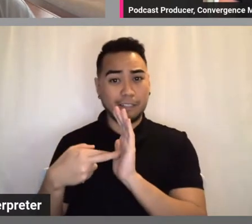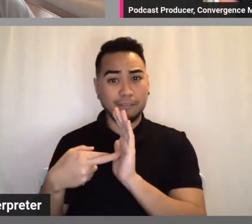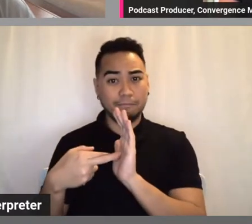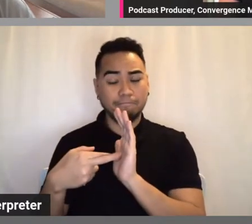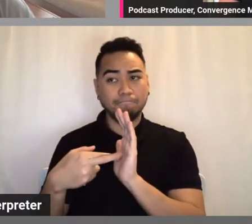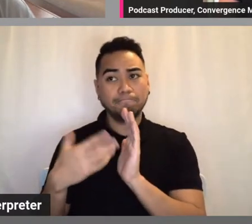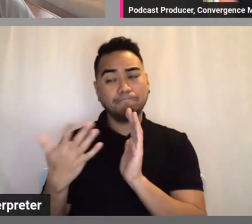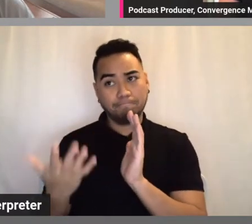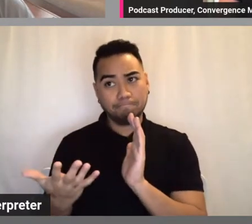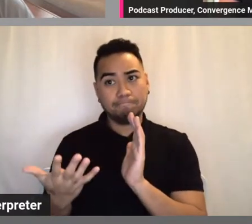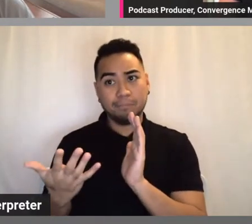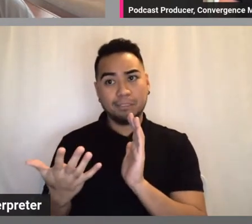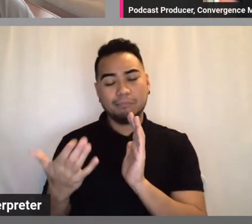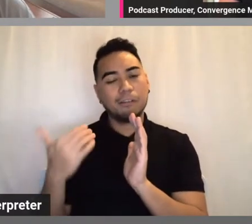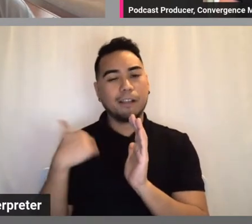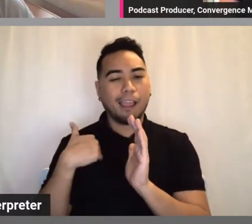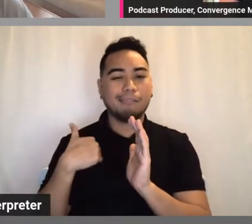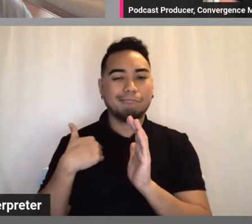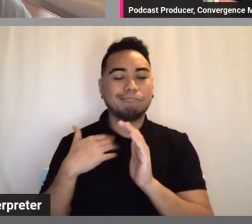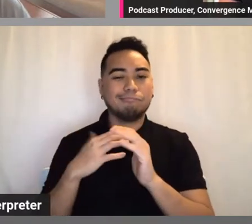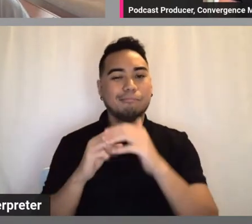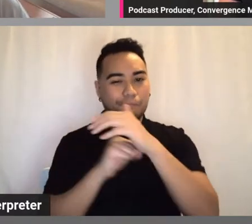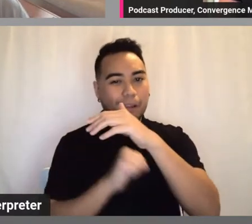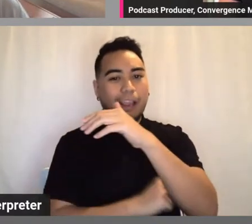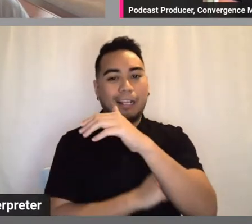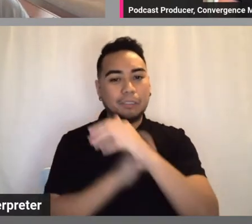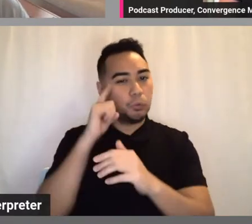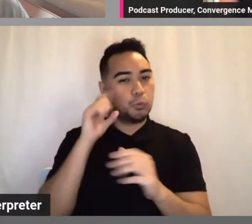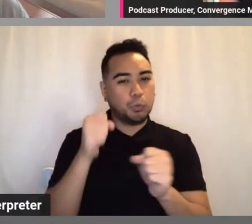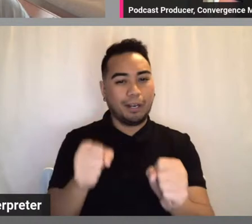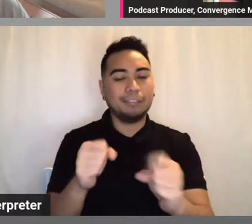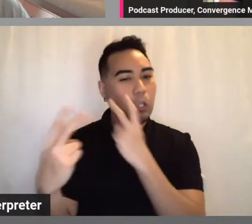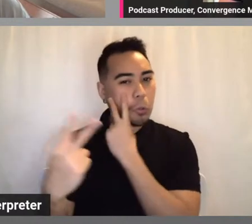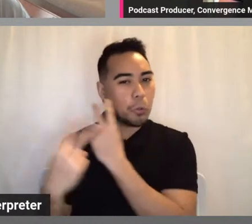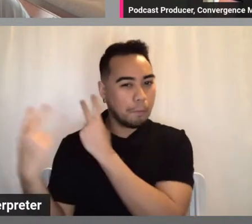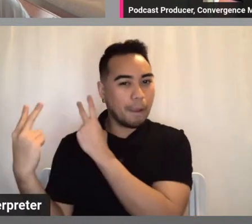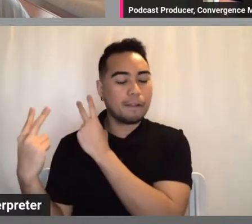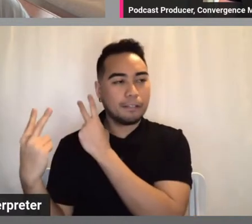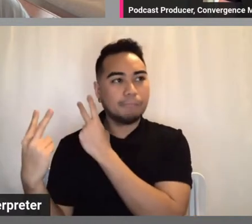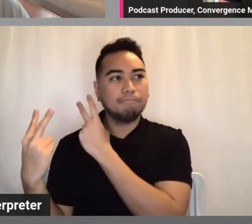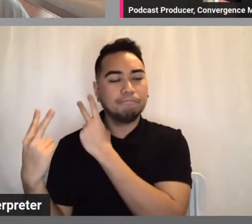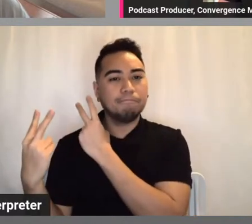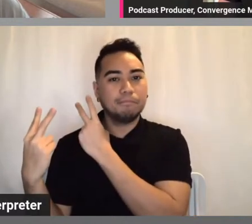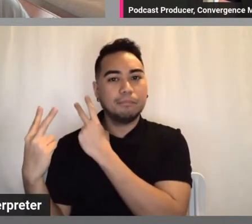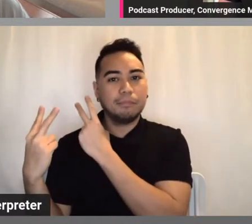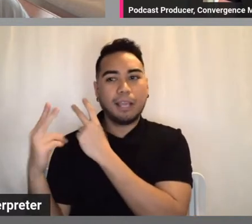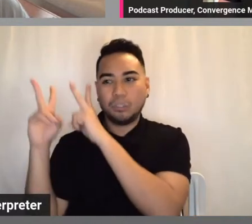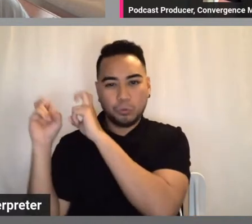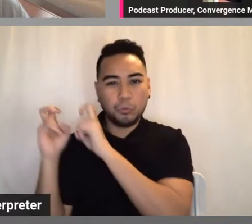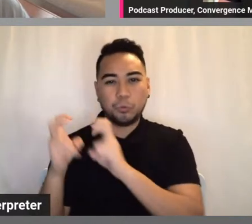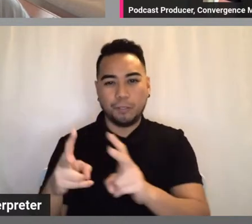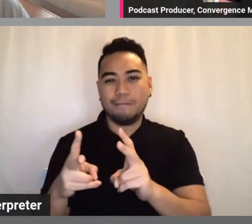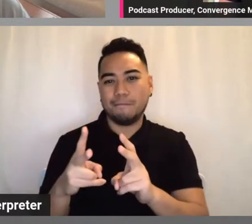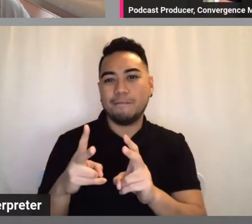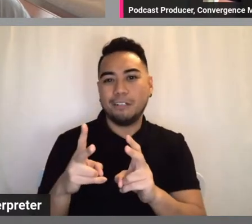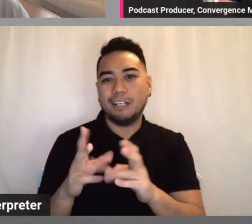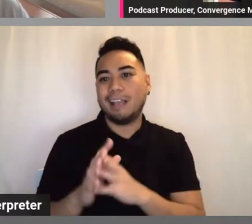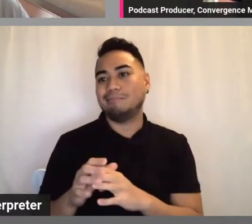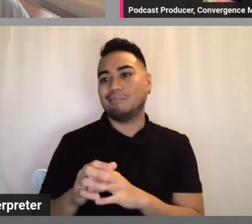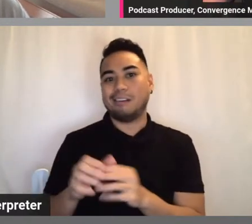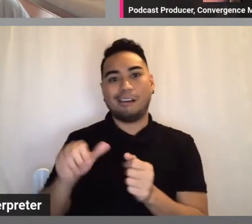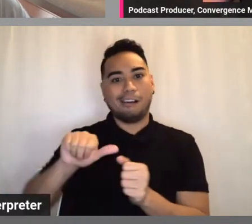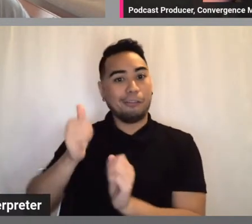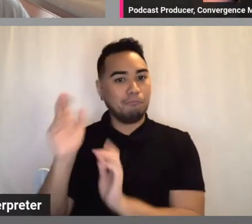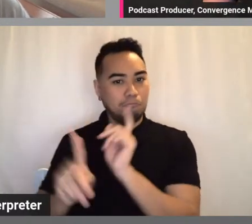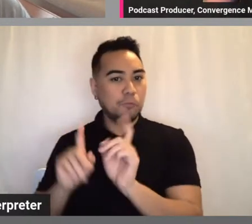there's this foundational strategy that I can go back to. And now that we're actively like publishing it for other folks to use,